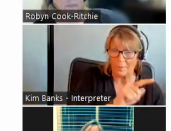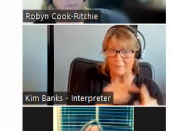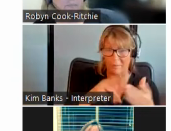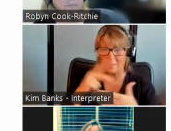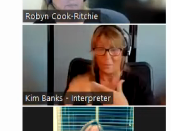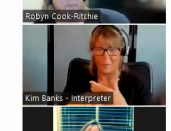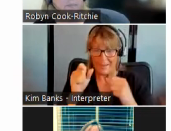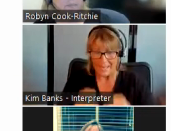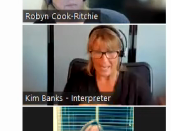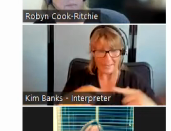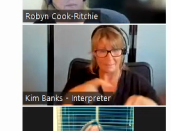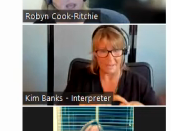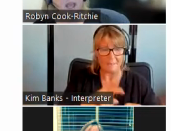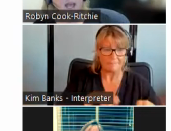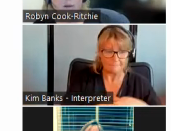agencies.